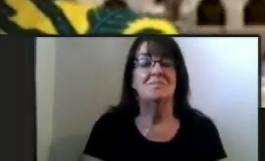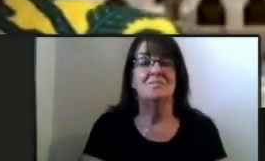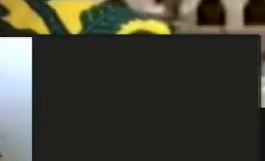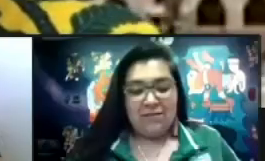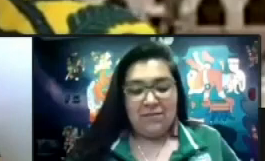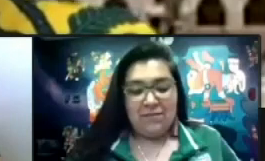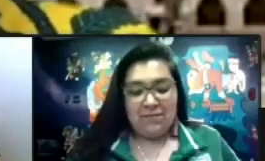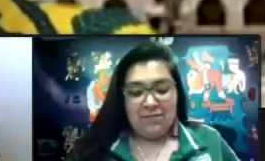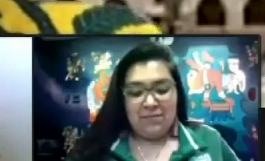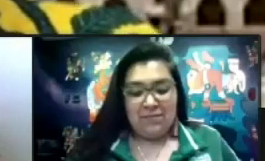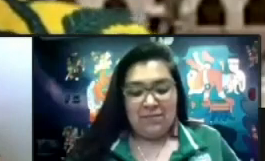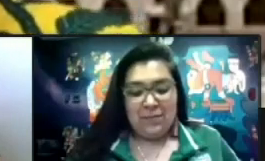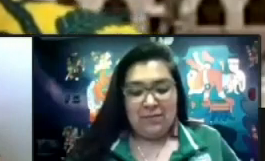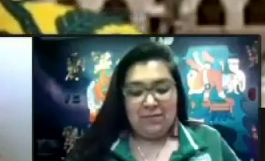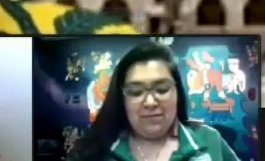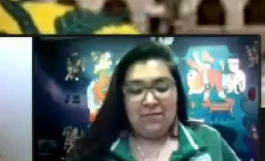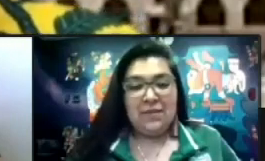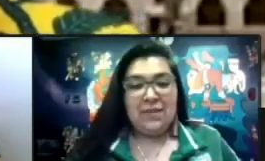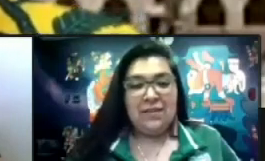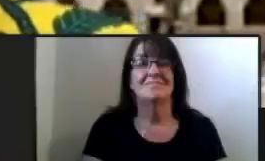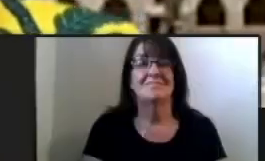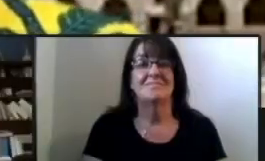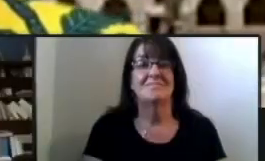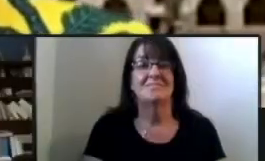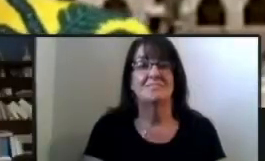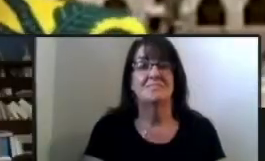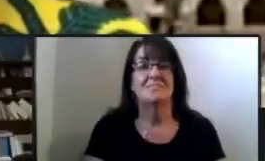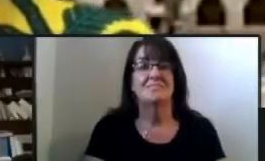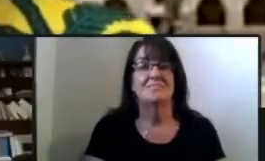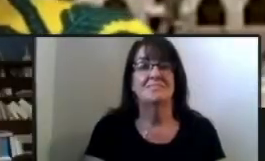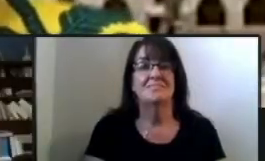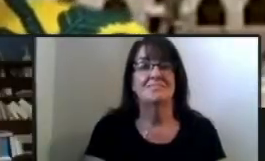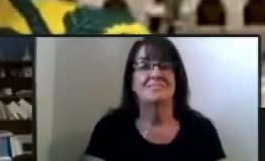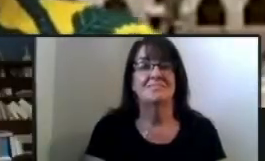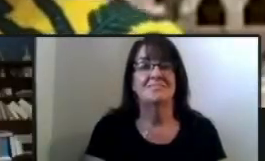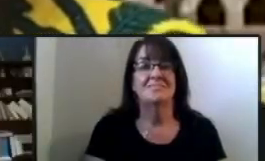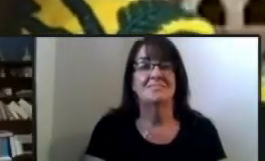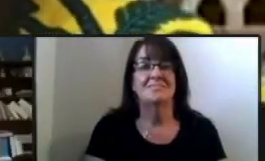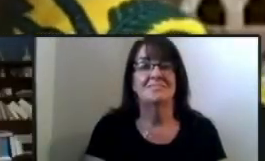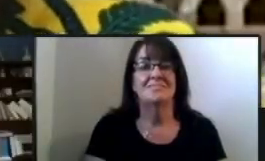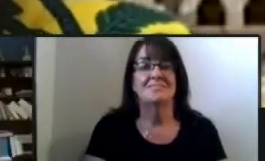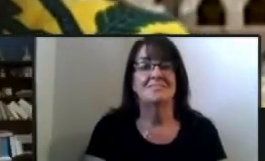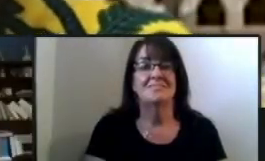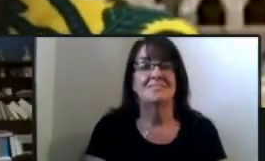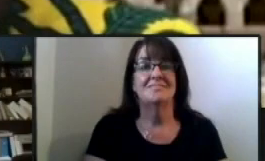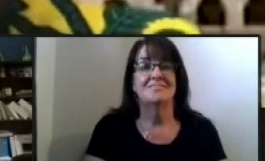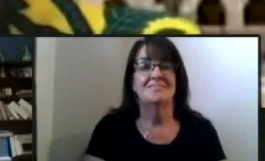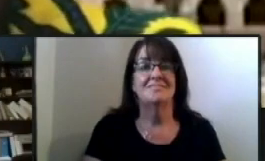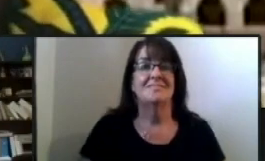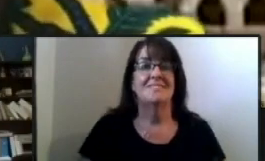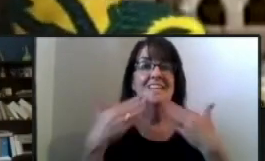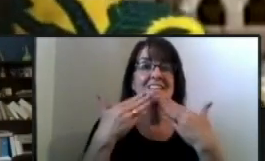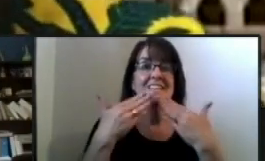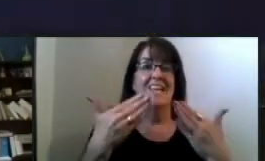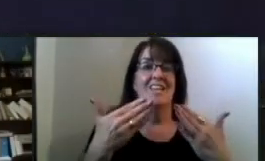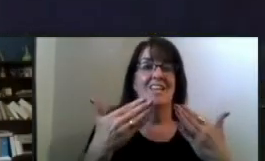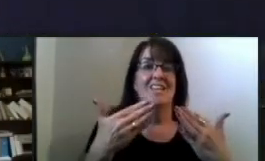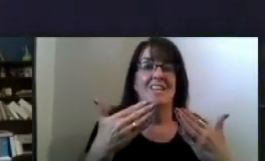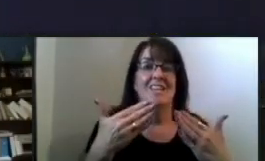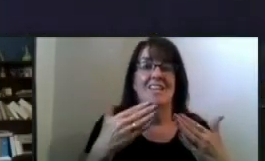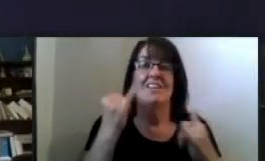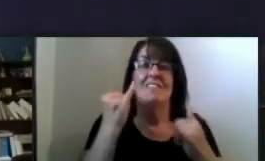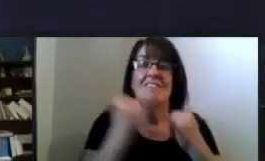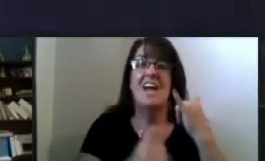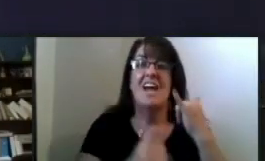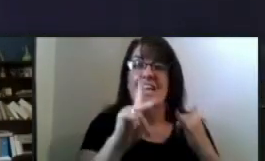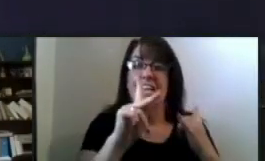fois. Jerejef, Jokanjal in Serer, and bonne qualité. Doonesi to all of you guys. And finally,